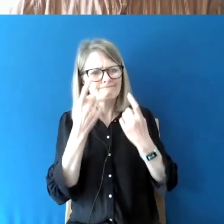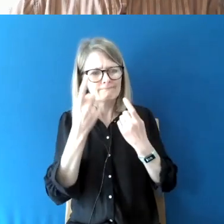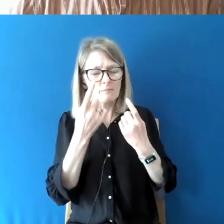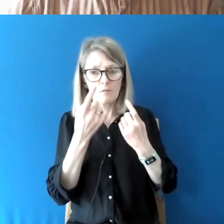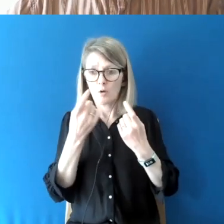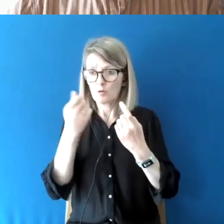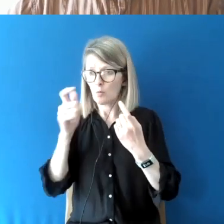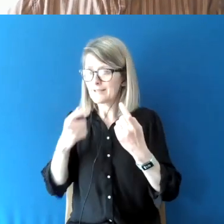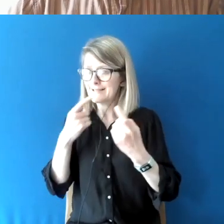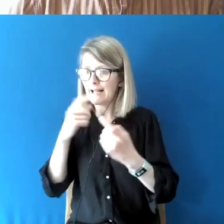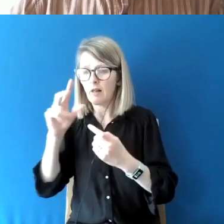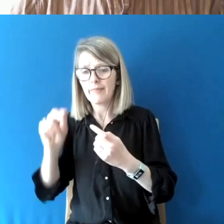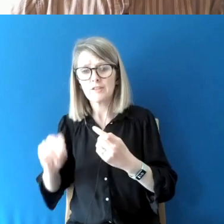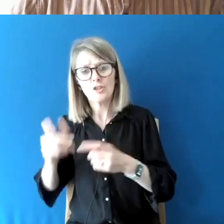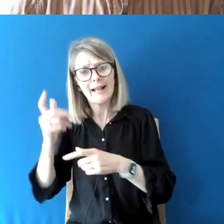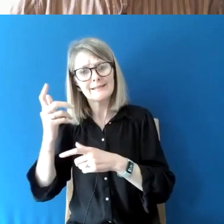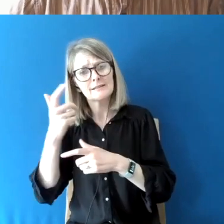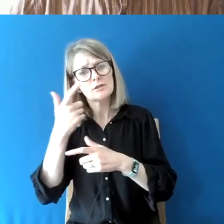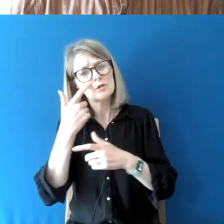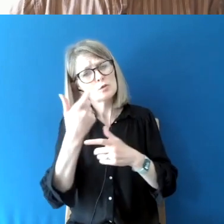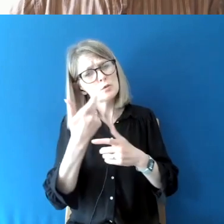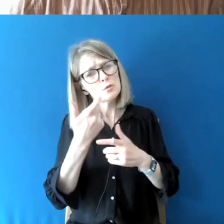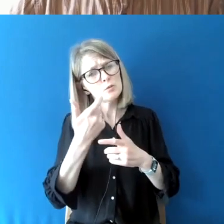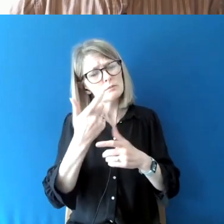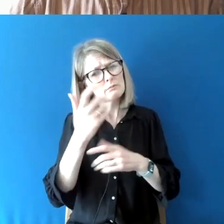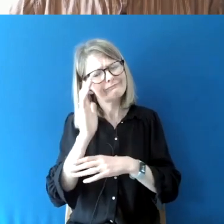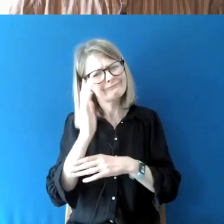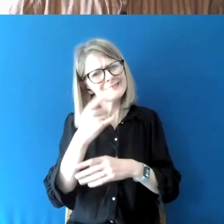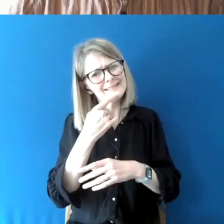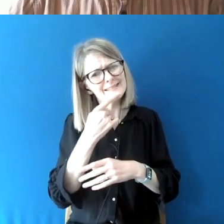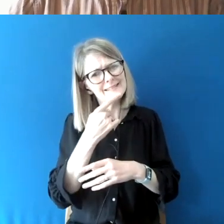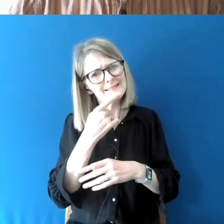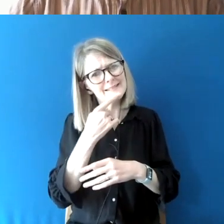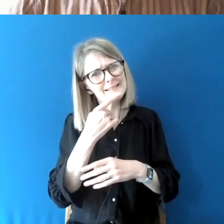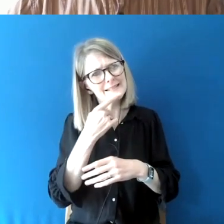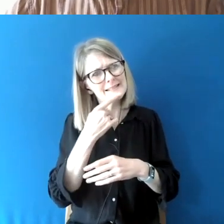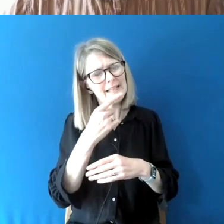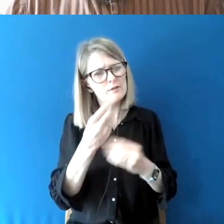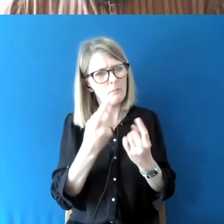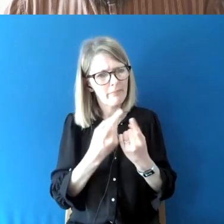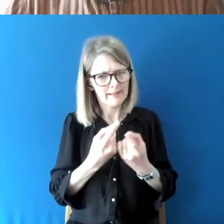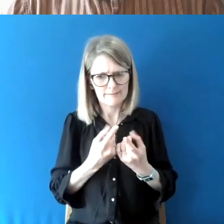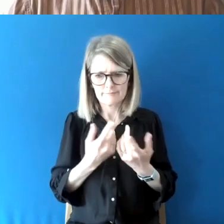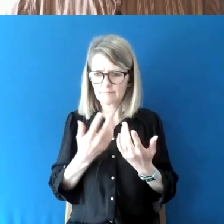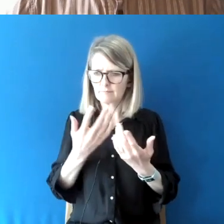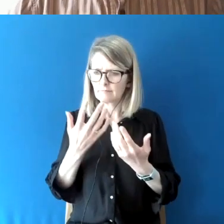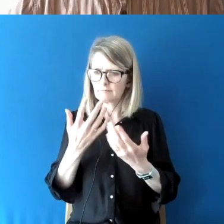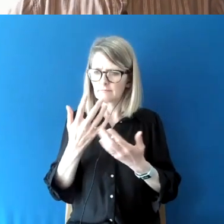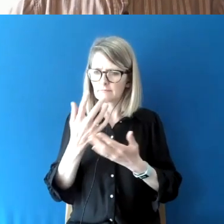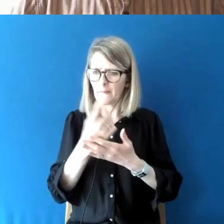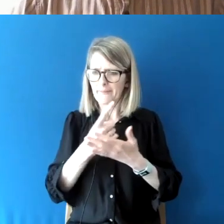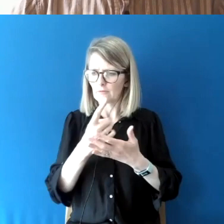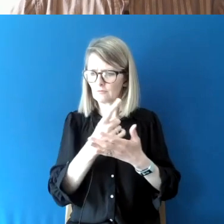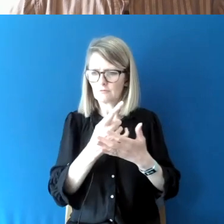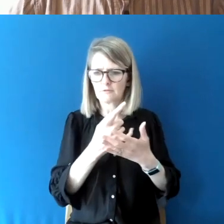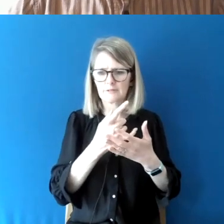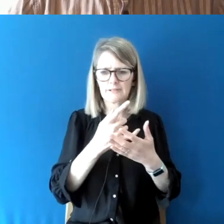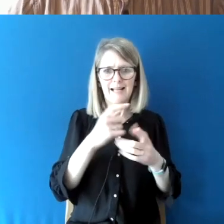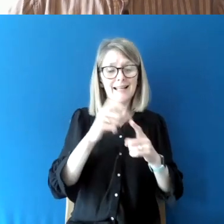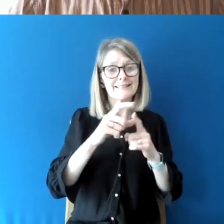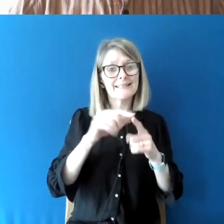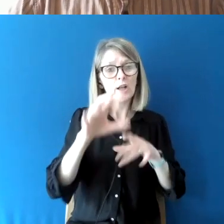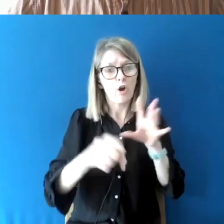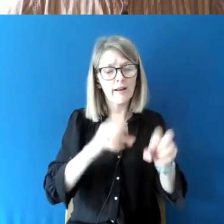as well, whether you could speak to where we are with decolonization and reparation in the Church of